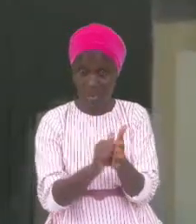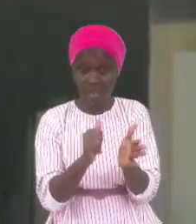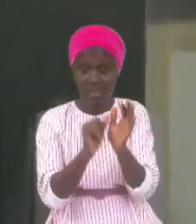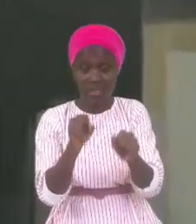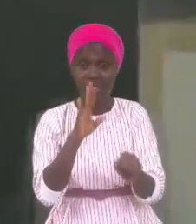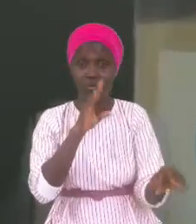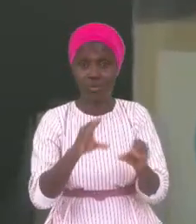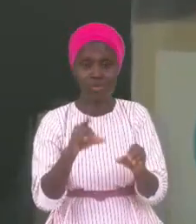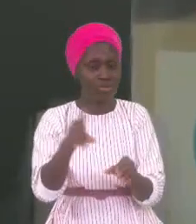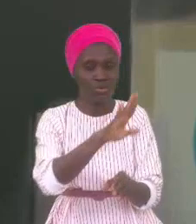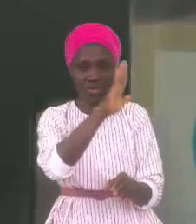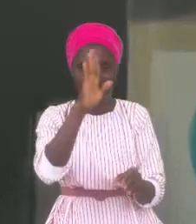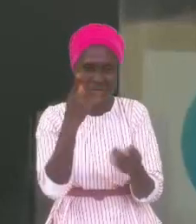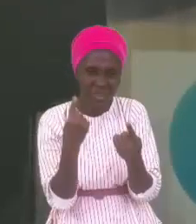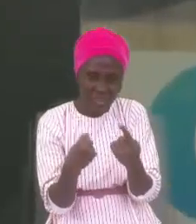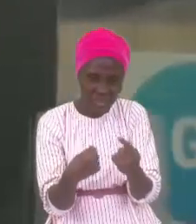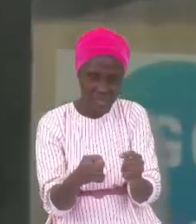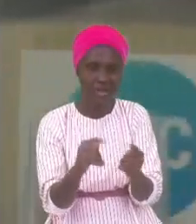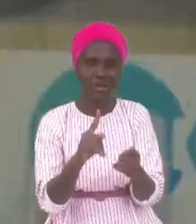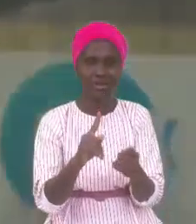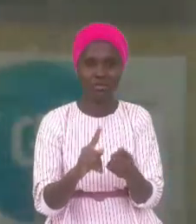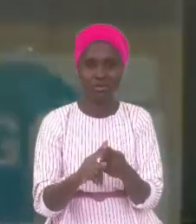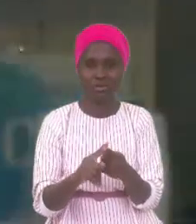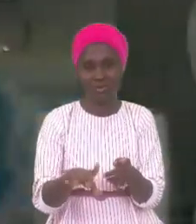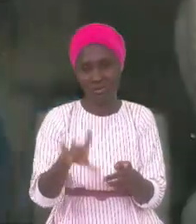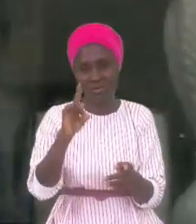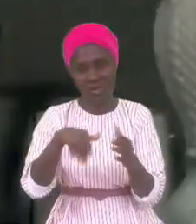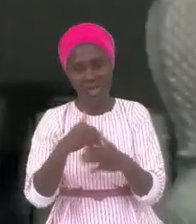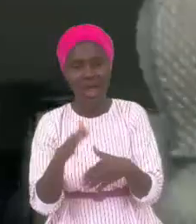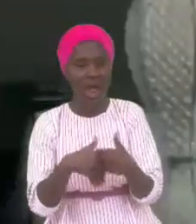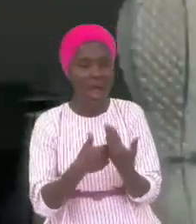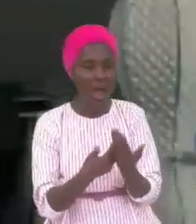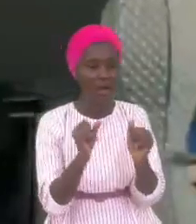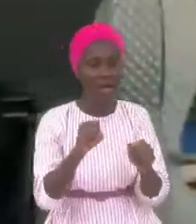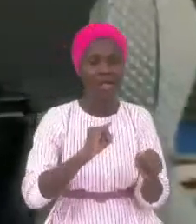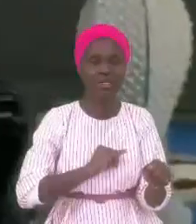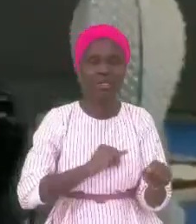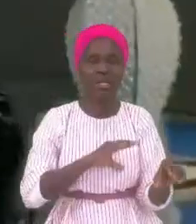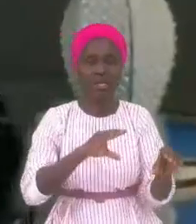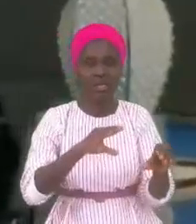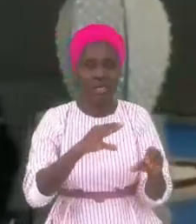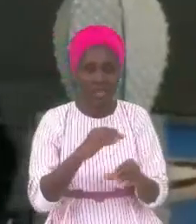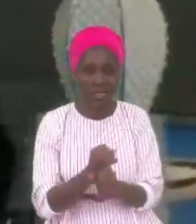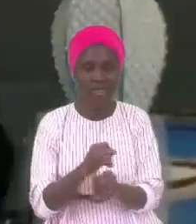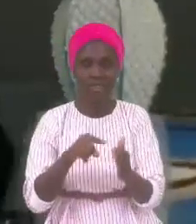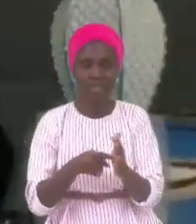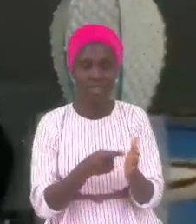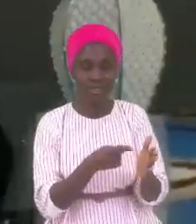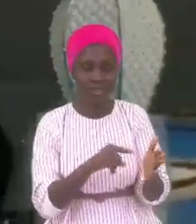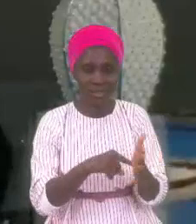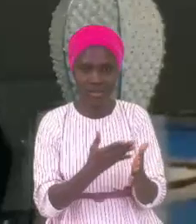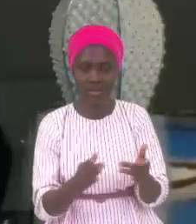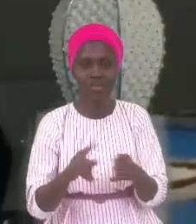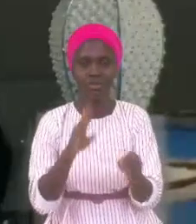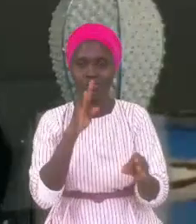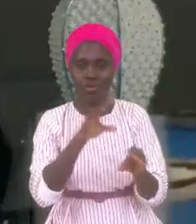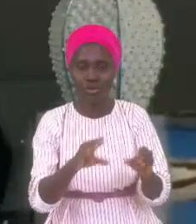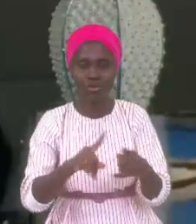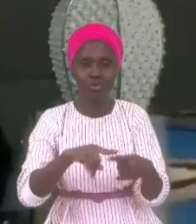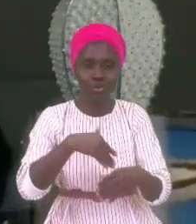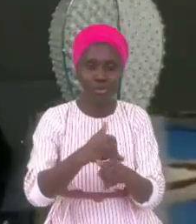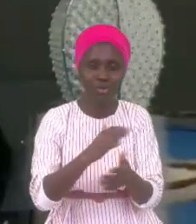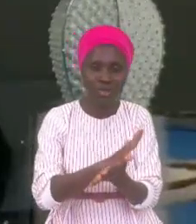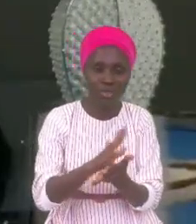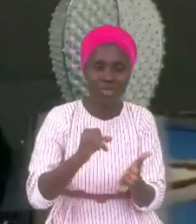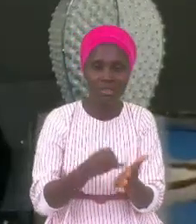attempt. You'll never find out, how can I get this done? It's because you believe in the perfecting of the saints. That's why you